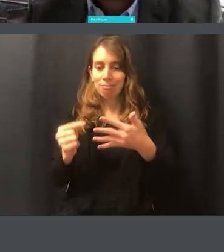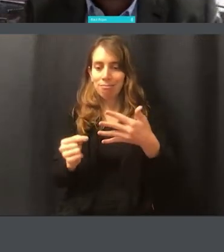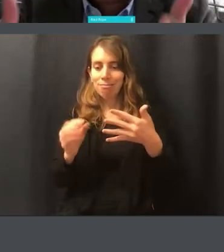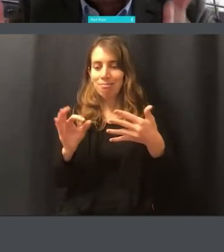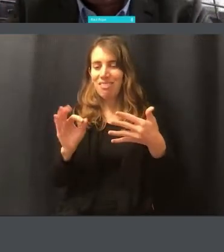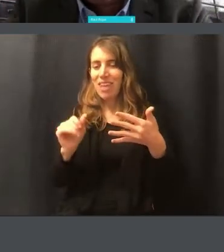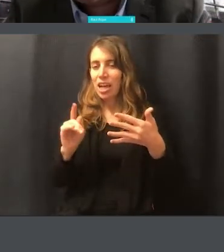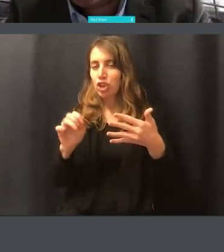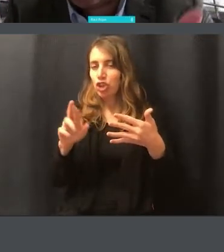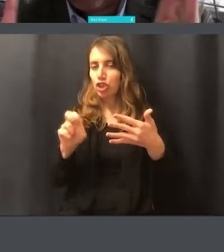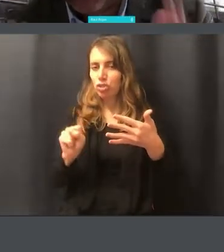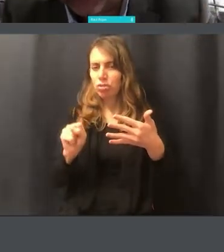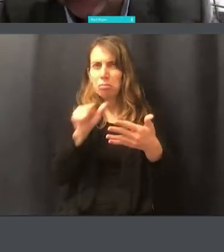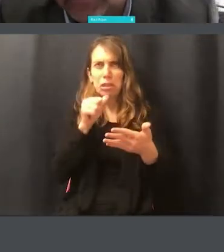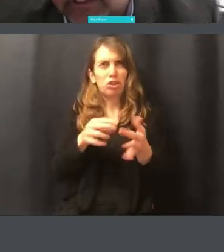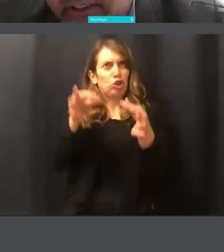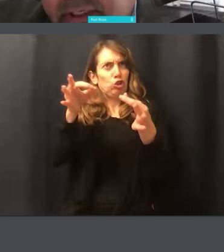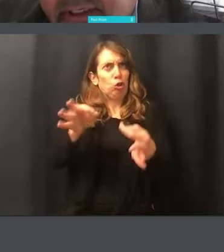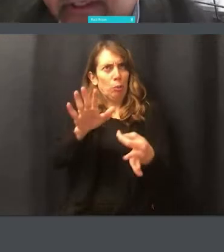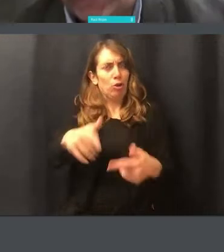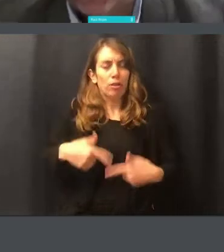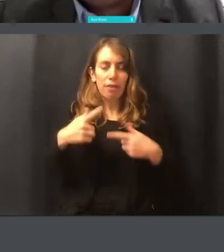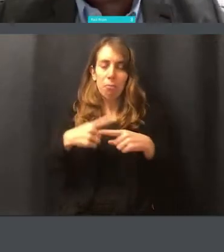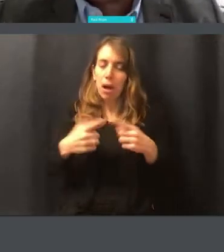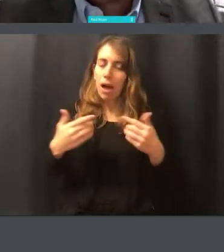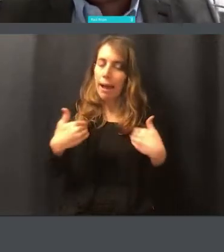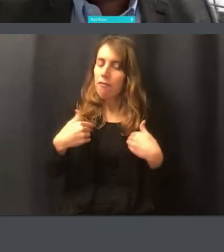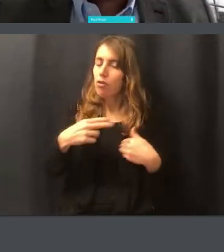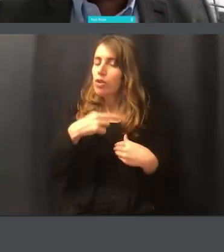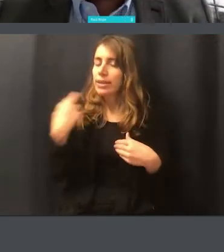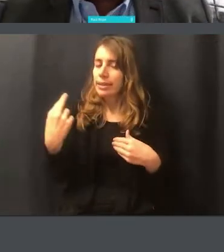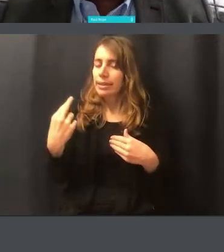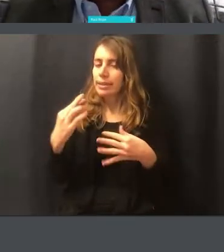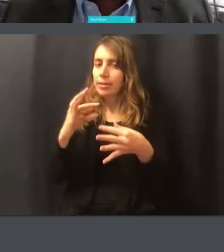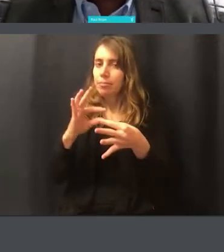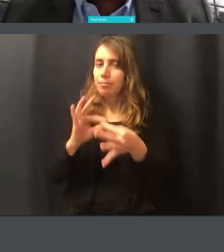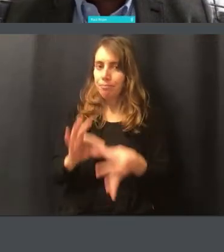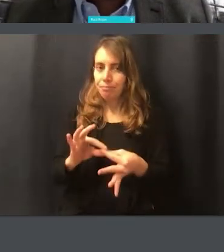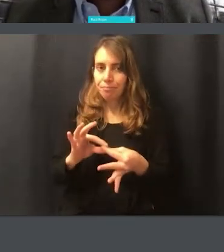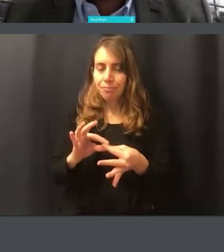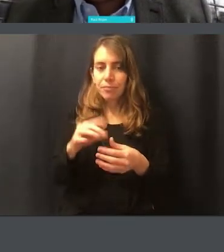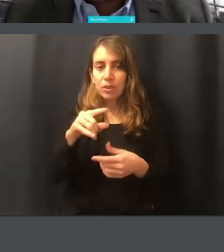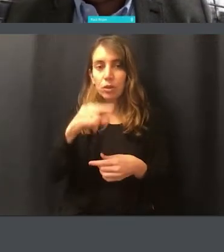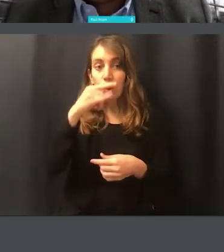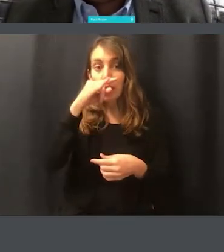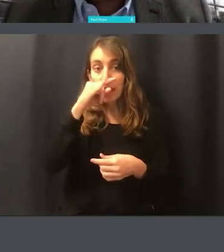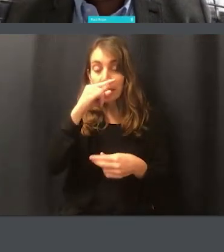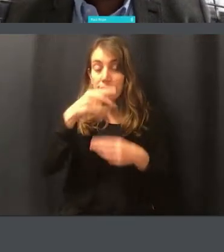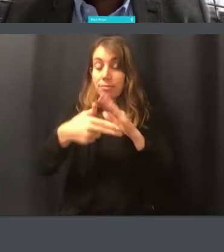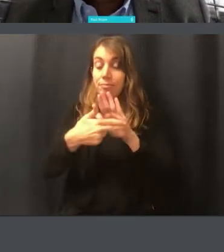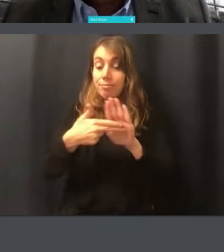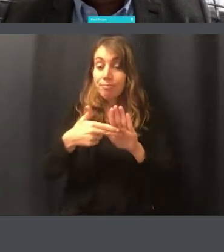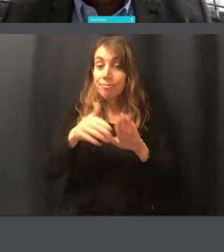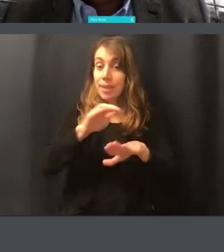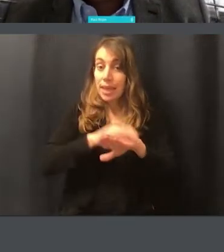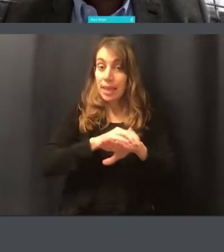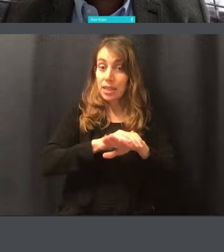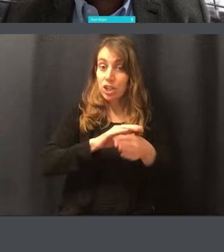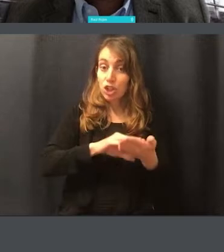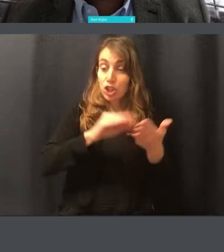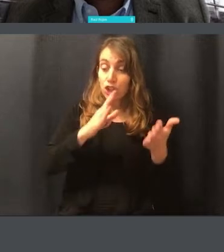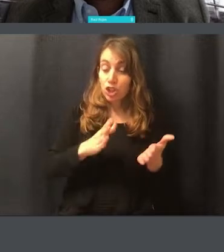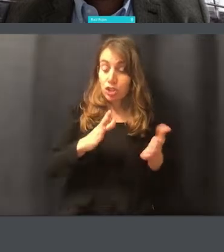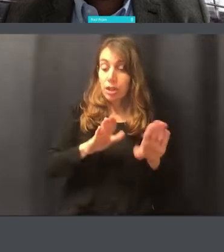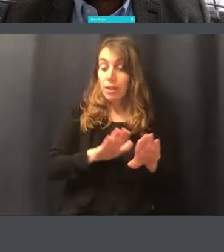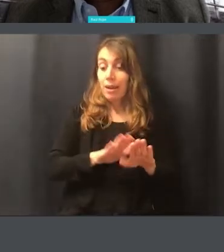what you see here, what I have kind of this breakdown is kids in public schools who are designated as English learners and kids who are not designated as English